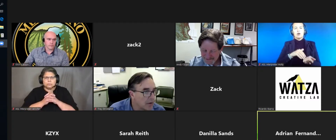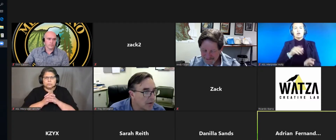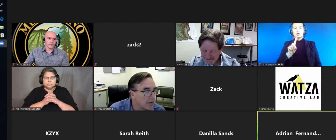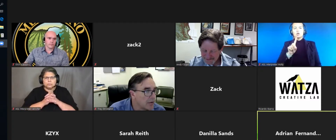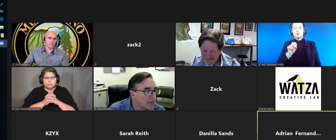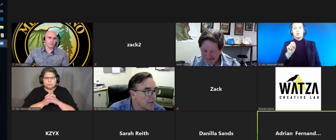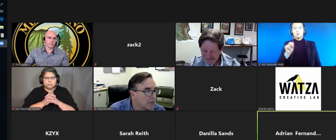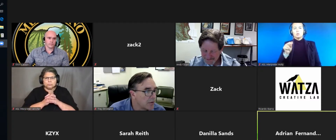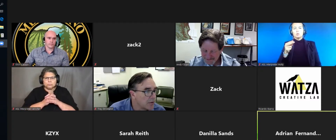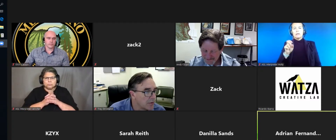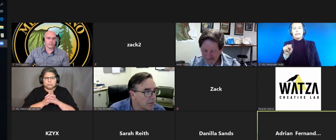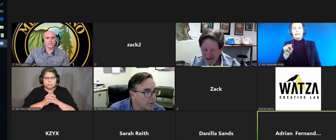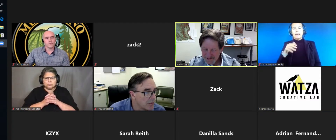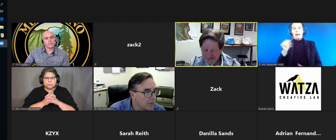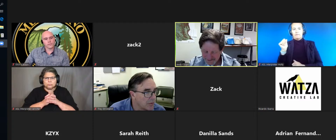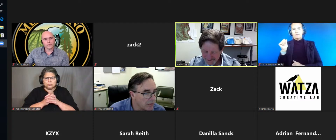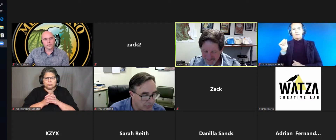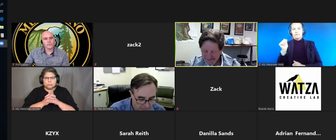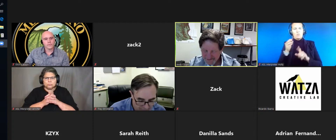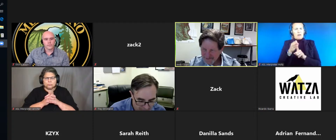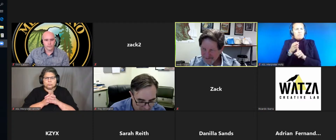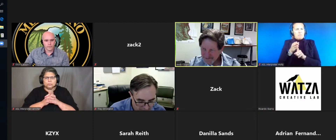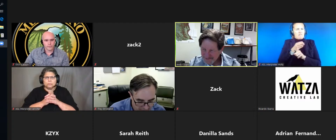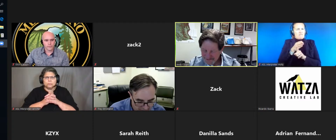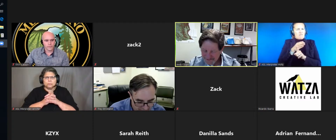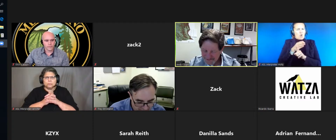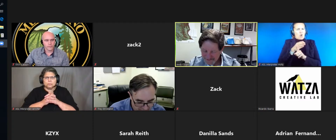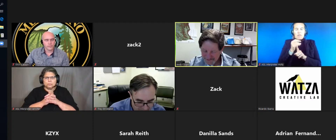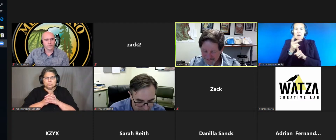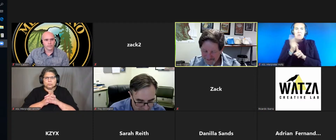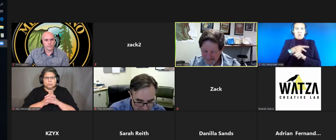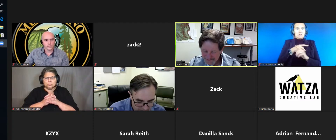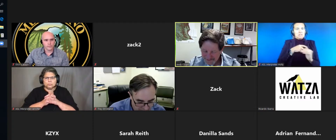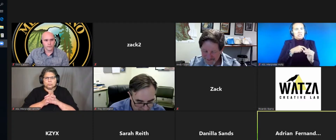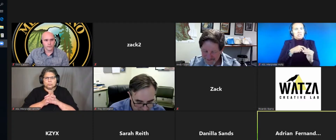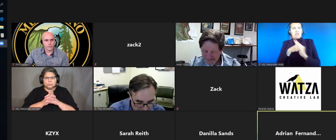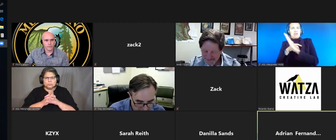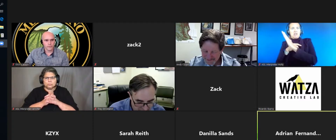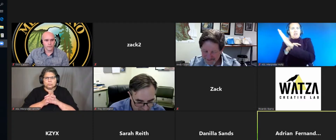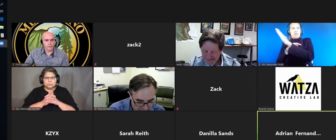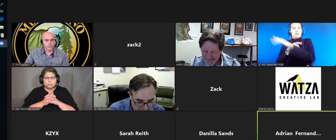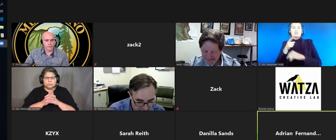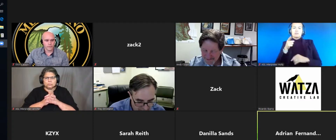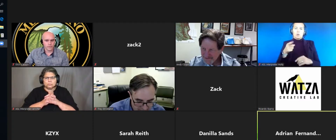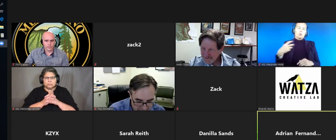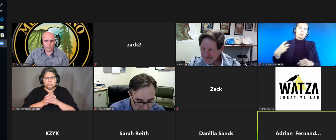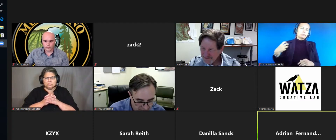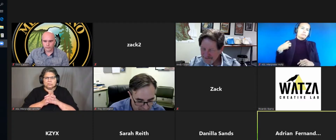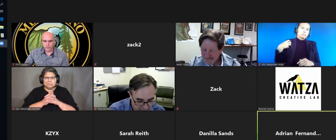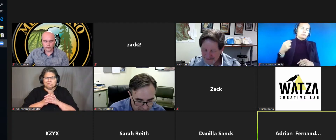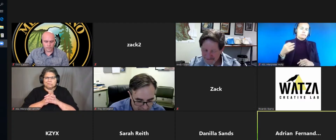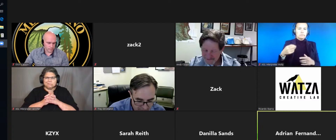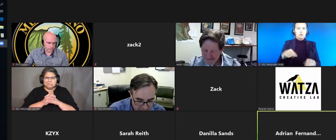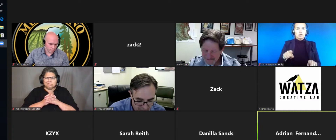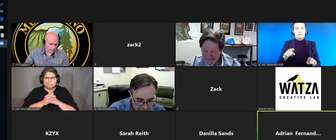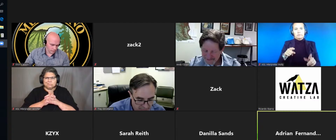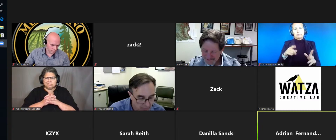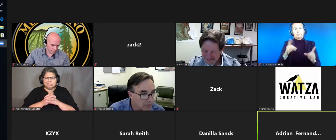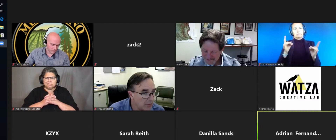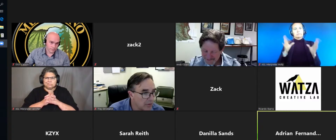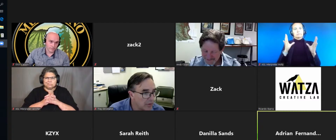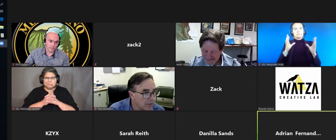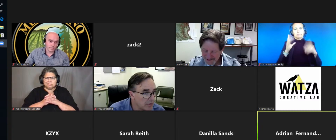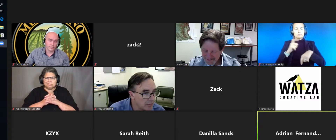before the worst of the surge. Right. And so you got to be in charge during one of the more grim times in public health